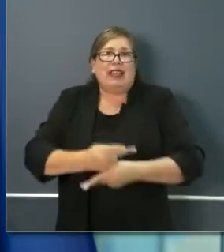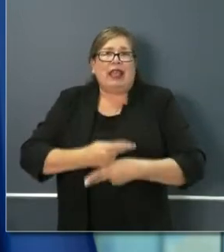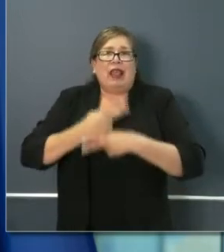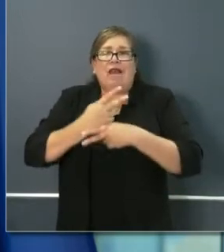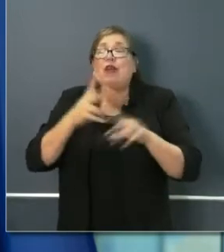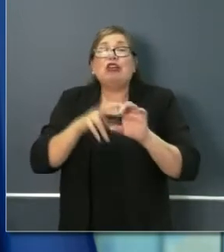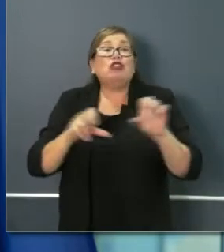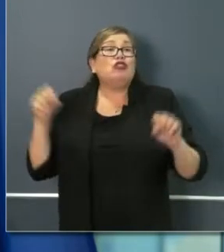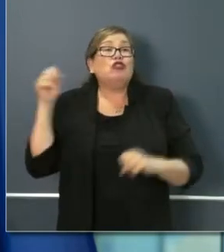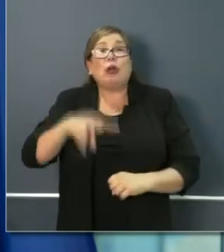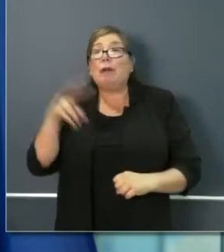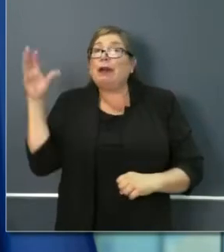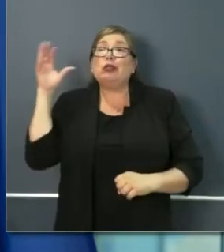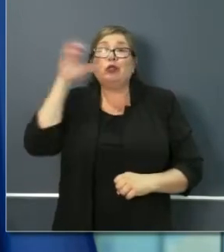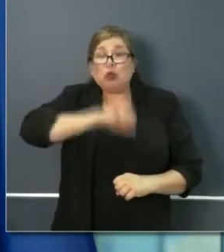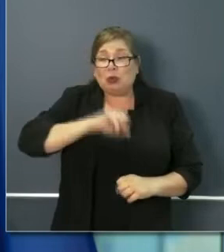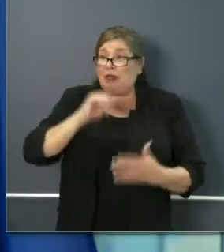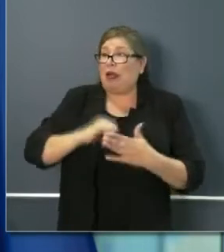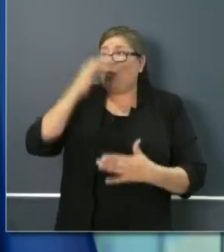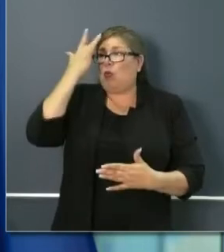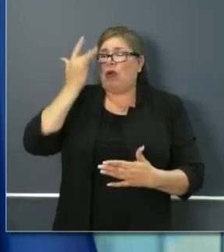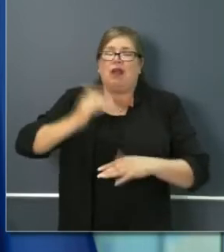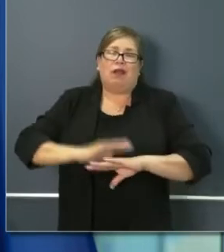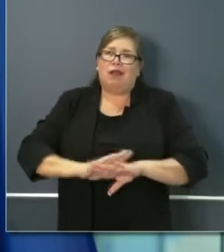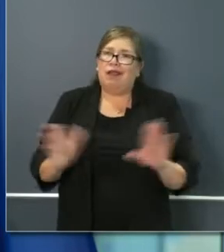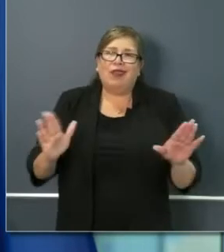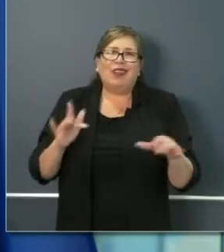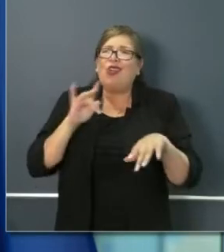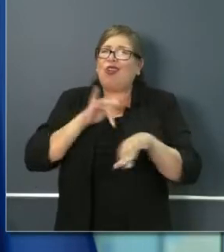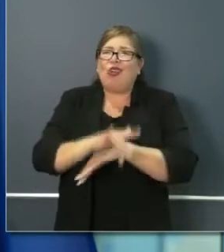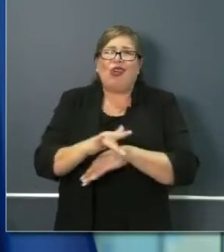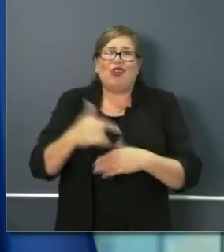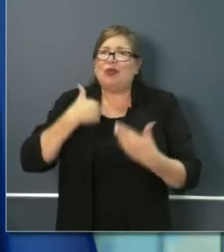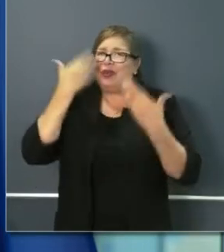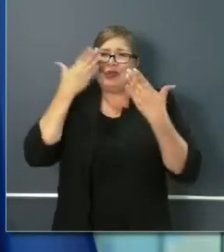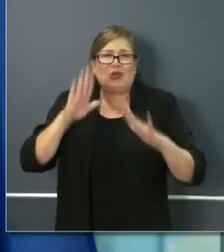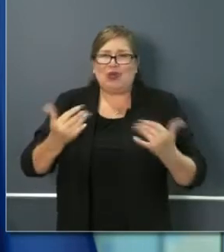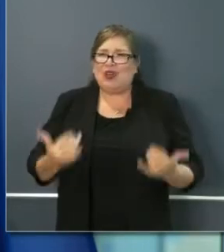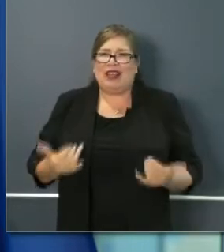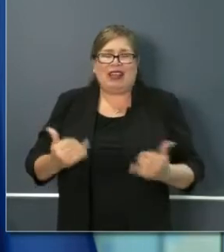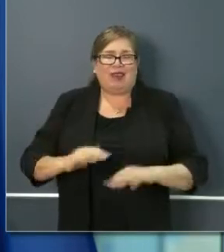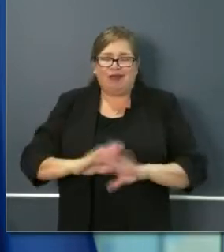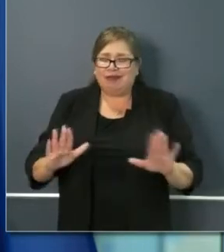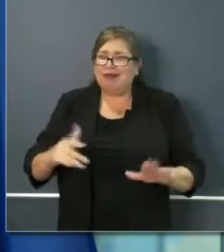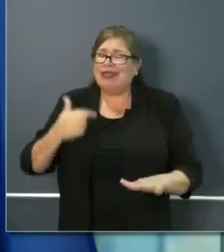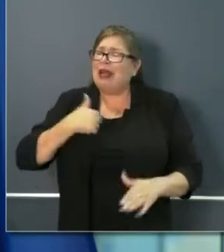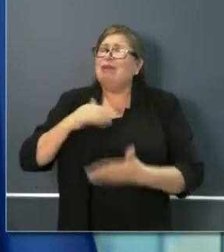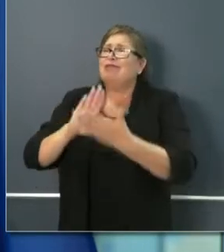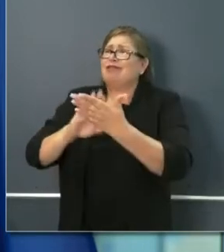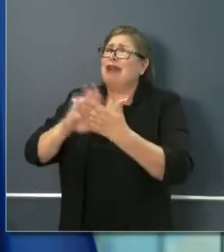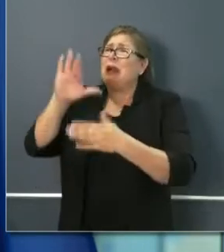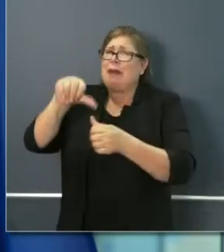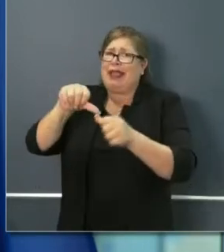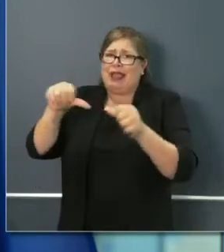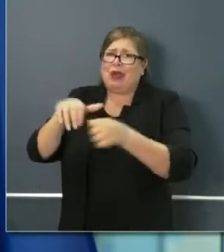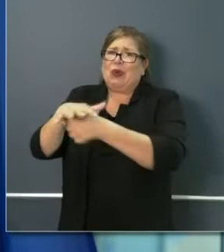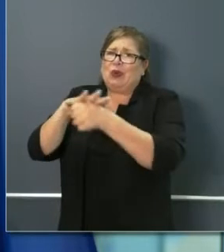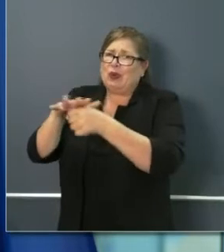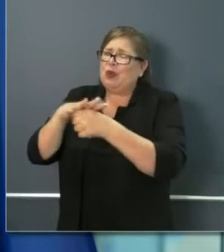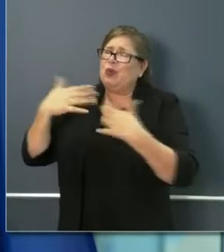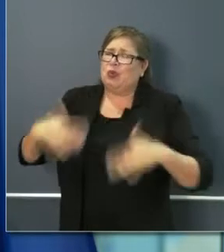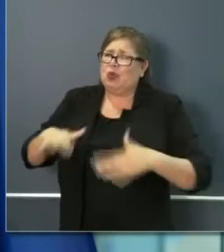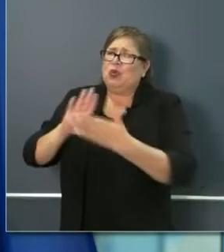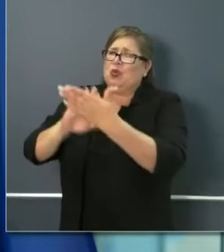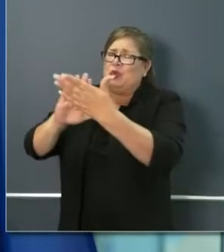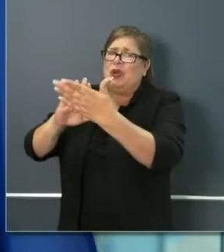just too early to tell. I couldn't be more proud of the leadership within the San Francisco Bay region, but the leadership in Los Angeles